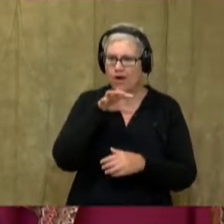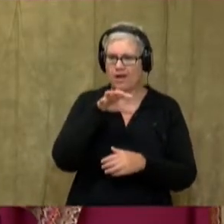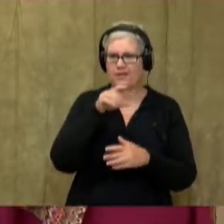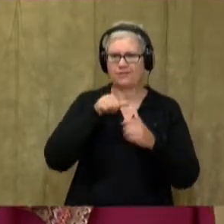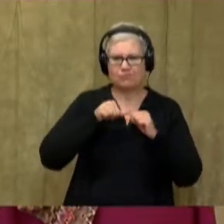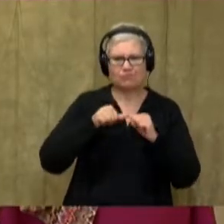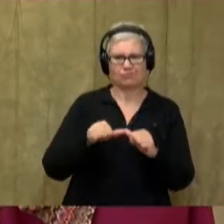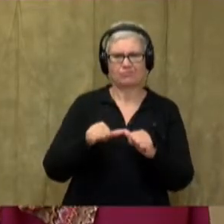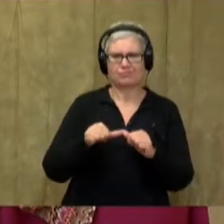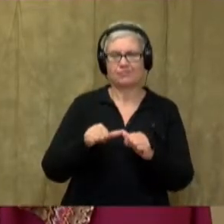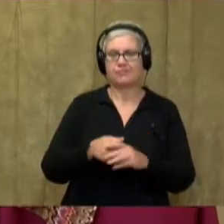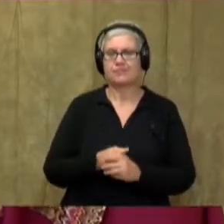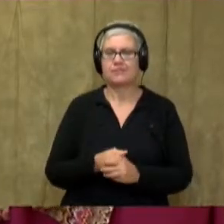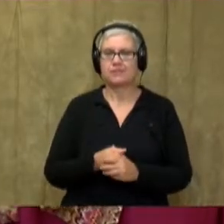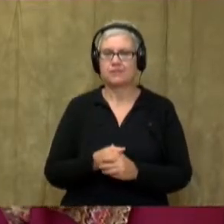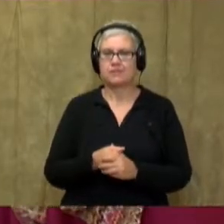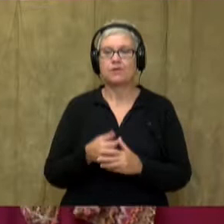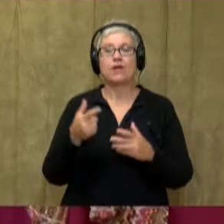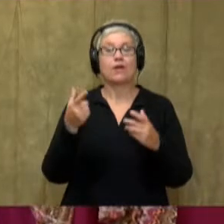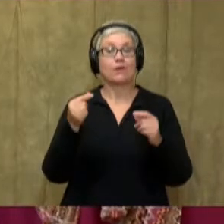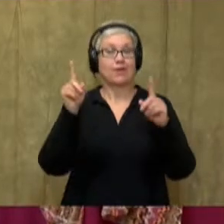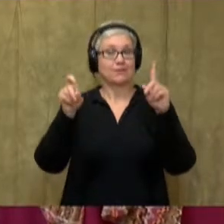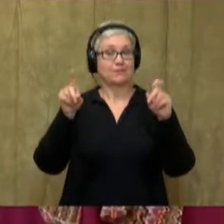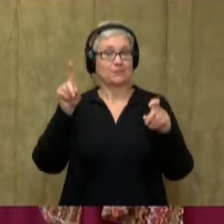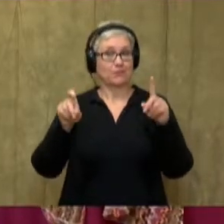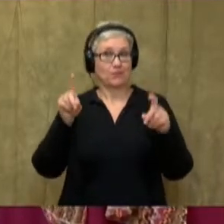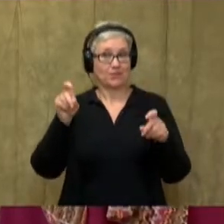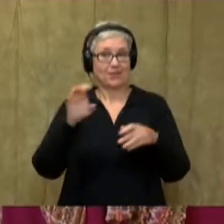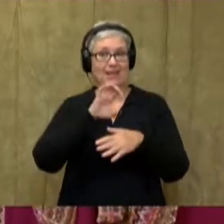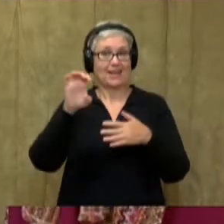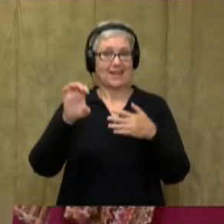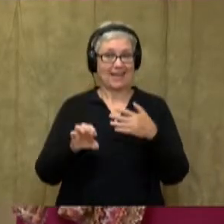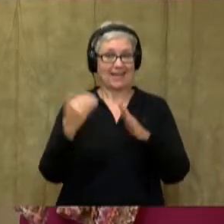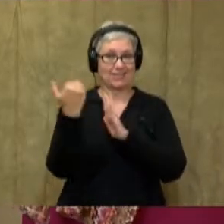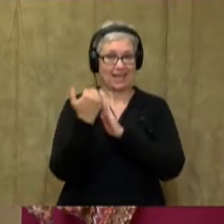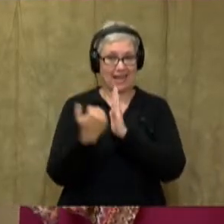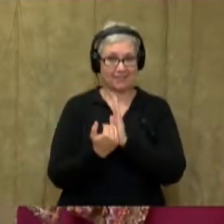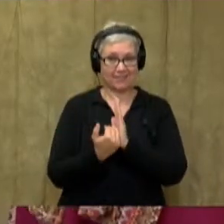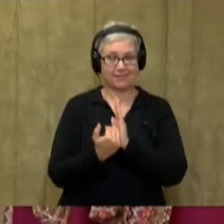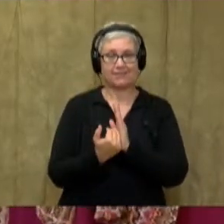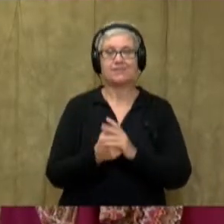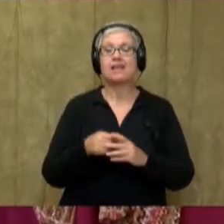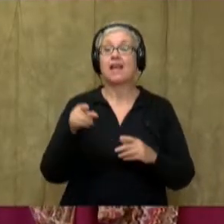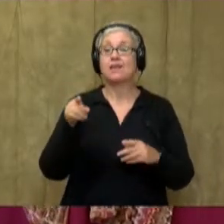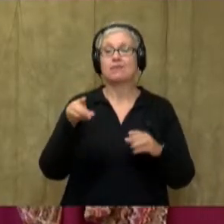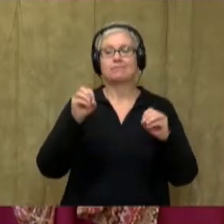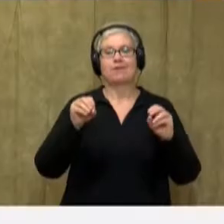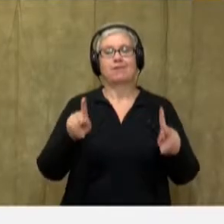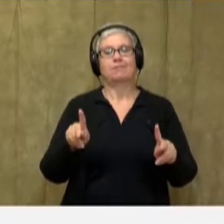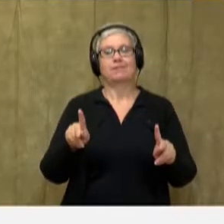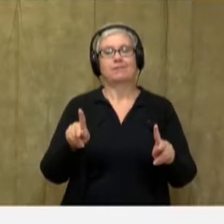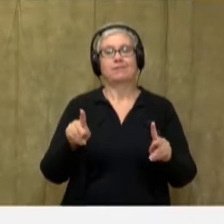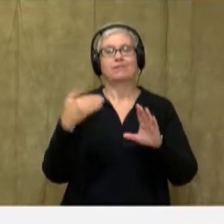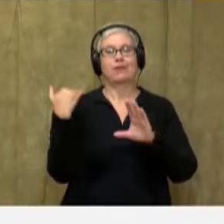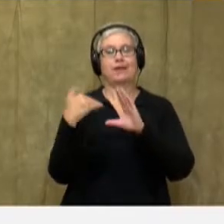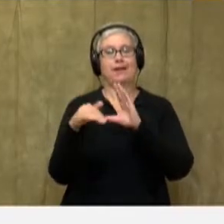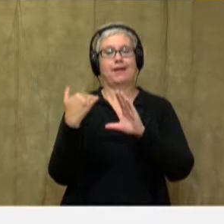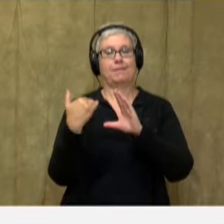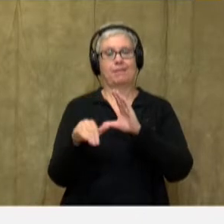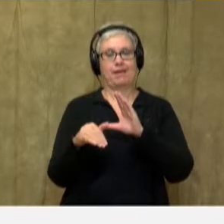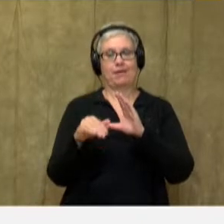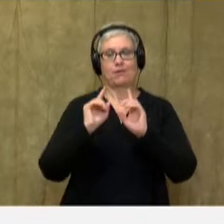do, we're going to have some questions at the end of each lesson, and you will have the opportunity to email your answer